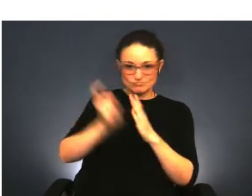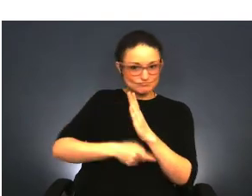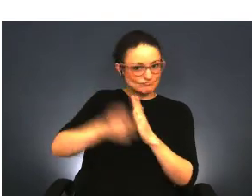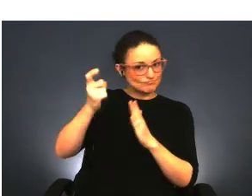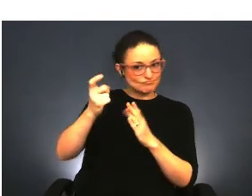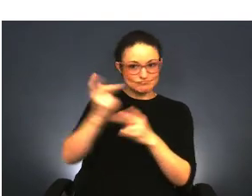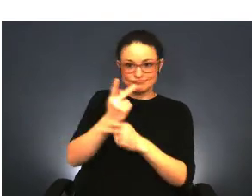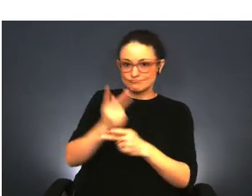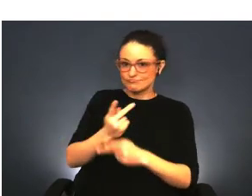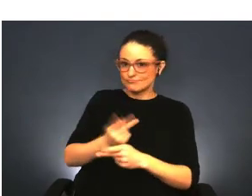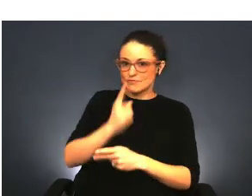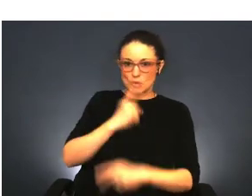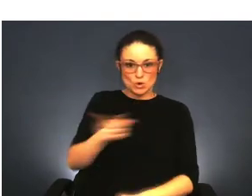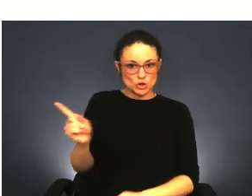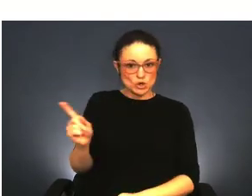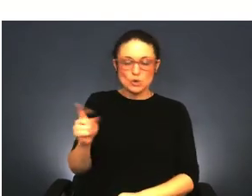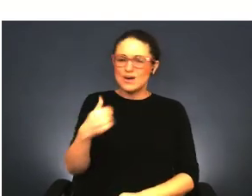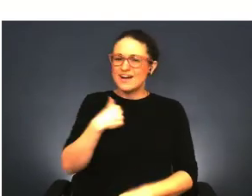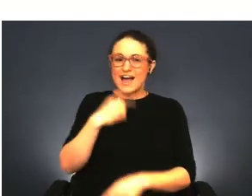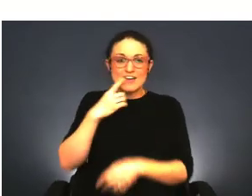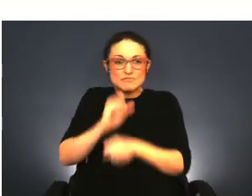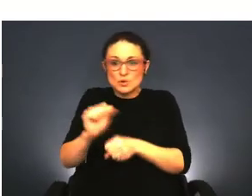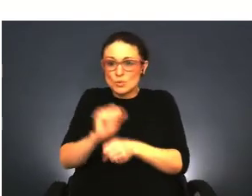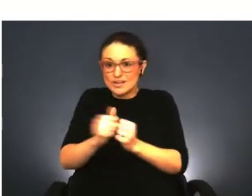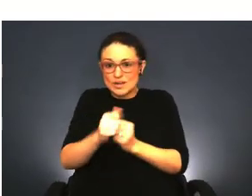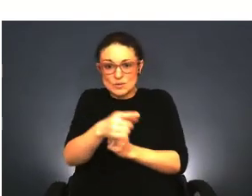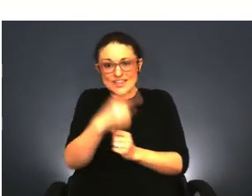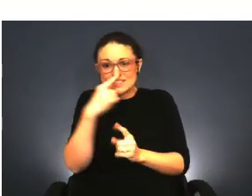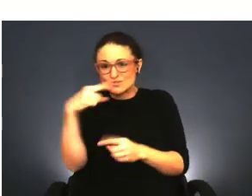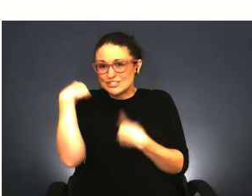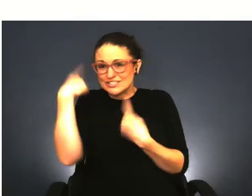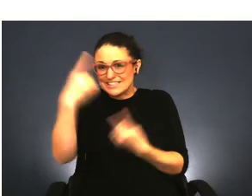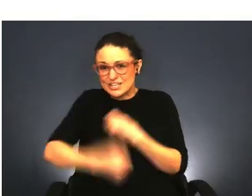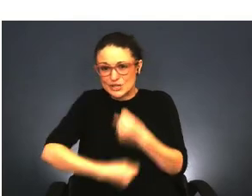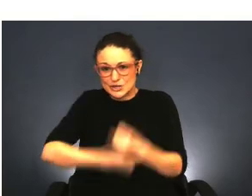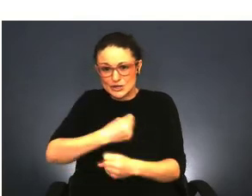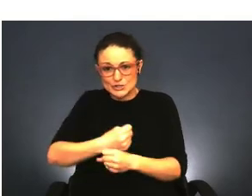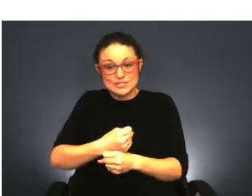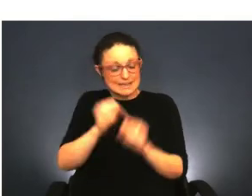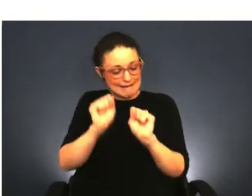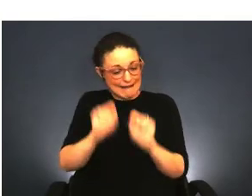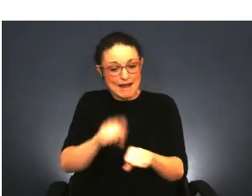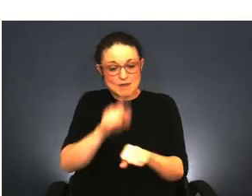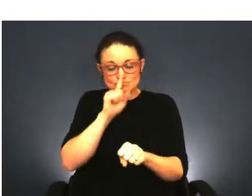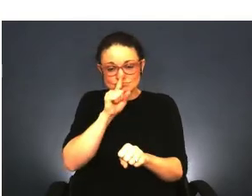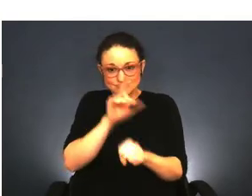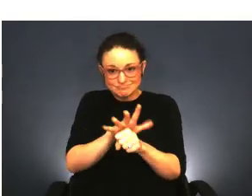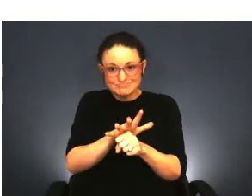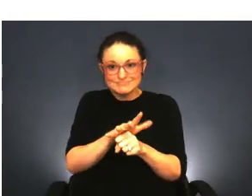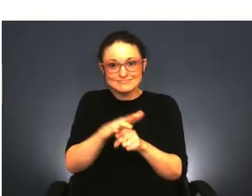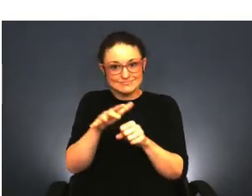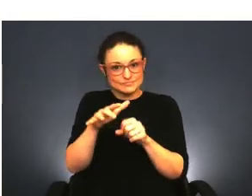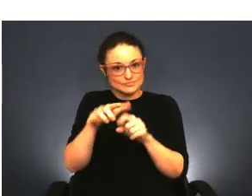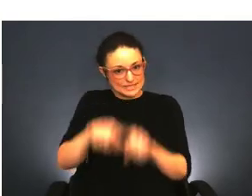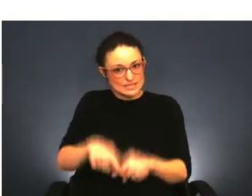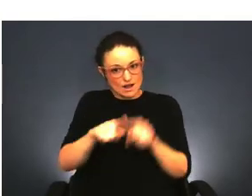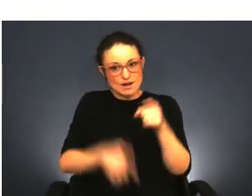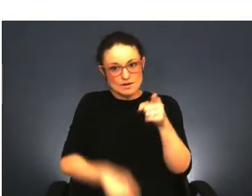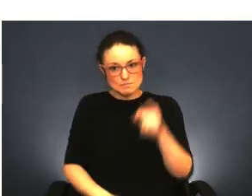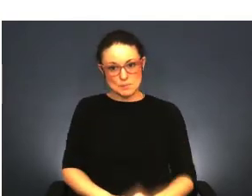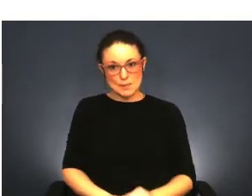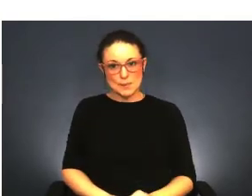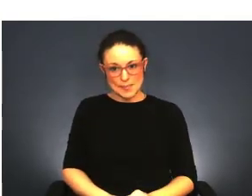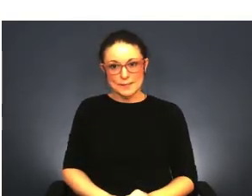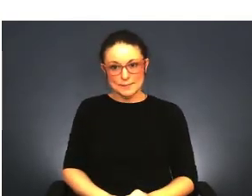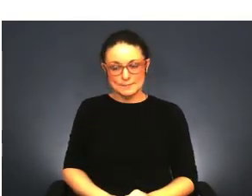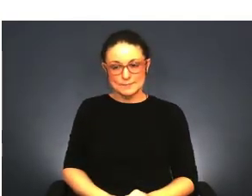I have been working with this for years, and I can assure you that you can count on it. Okay, but you do